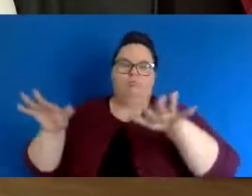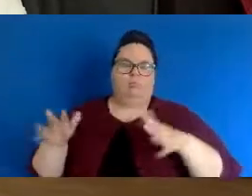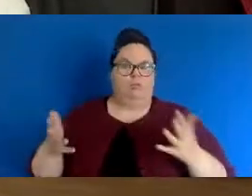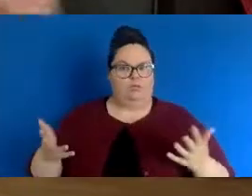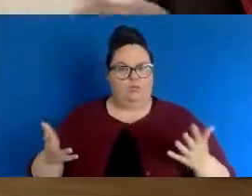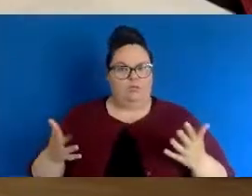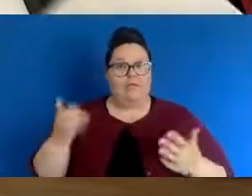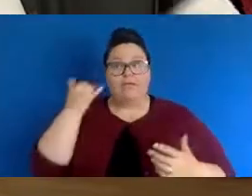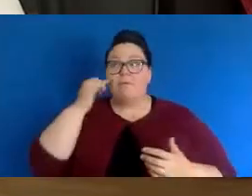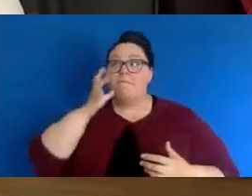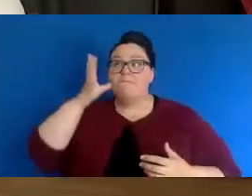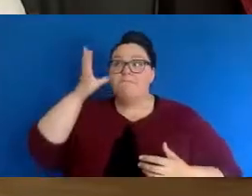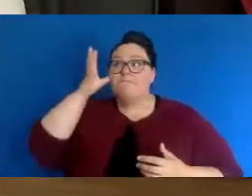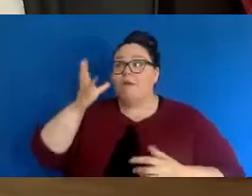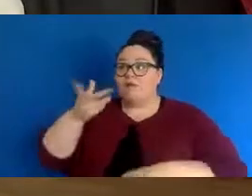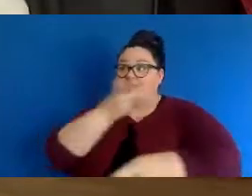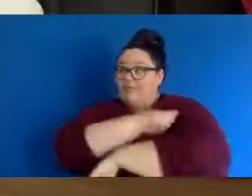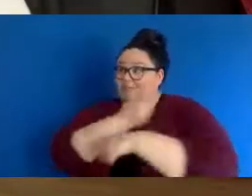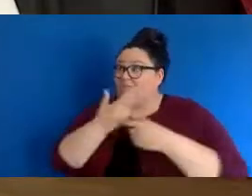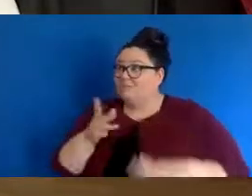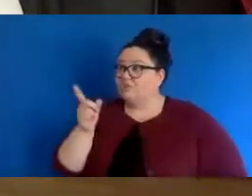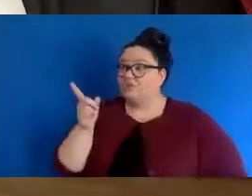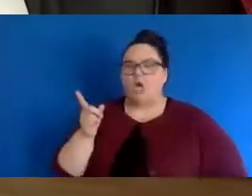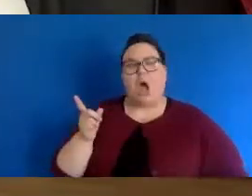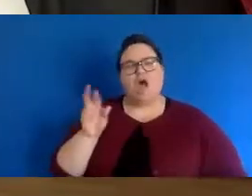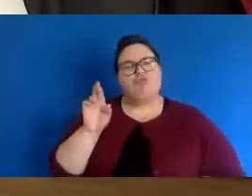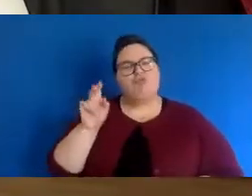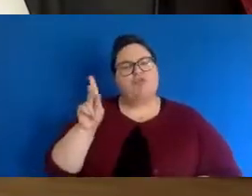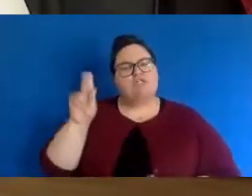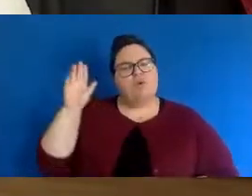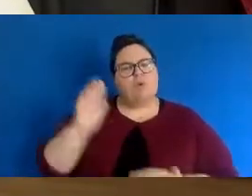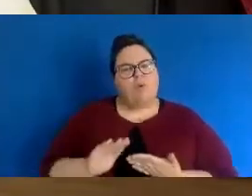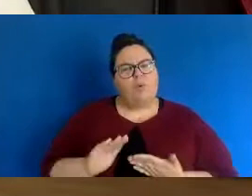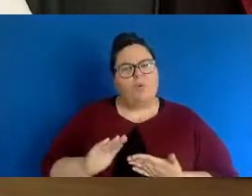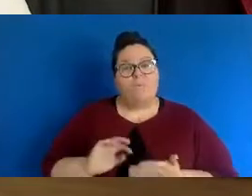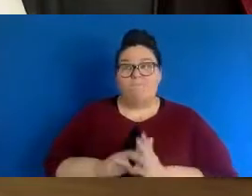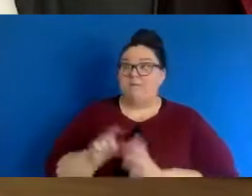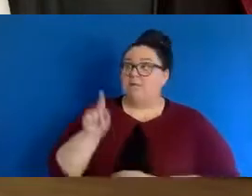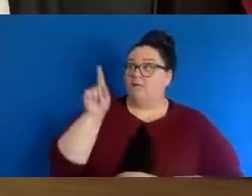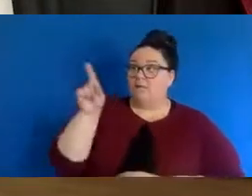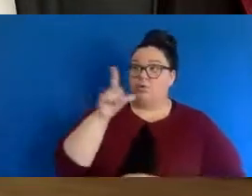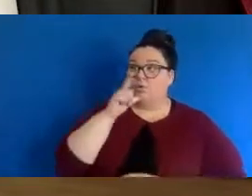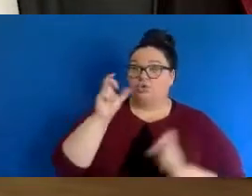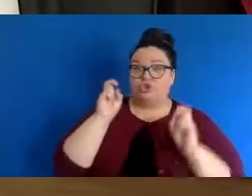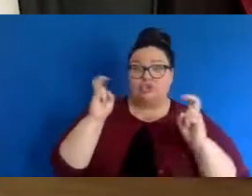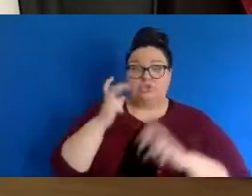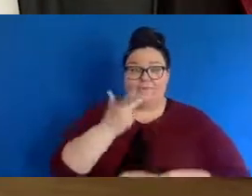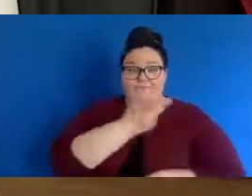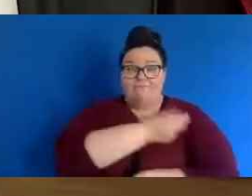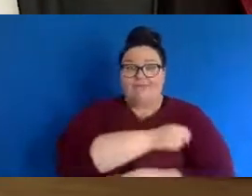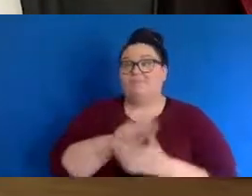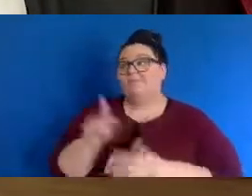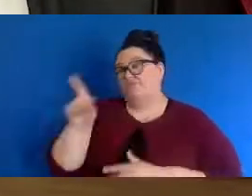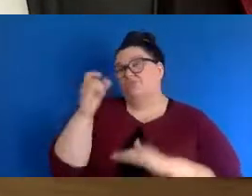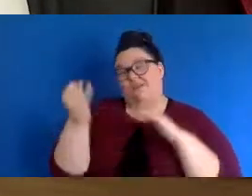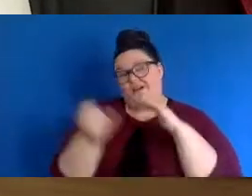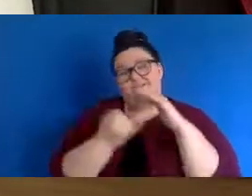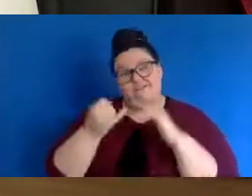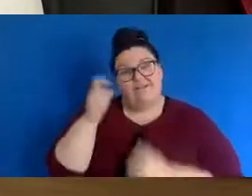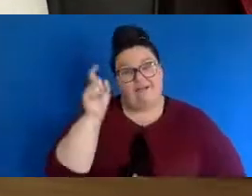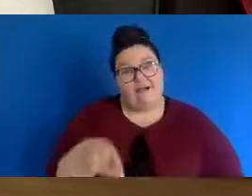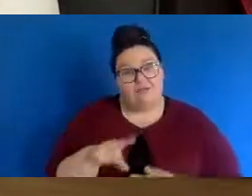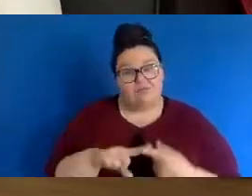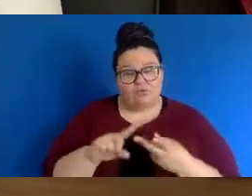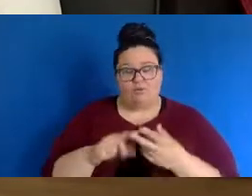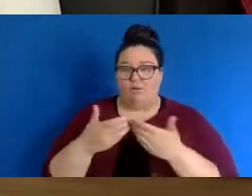a parent who is fully vaccinated. So in that situation, the unvaccinated parent will likely be directed to self-isolate away from